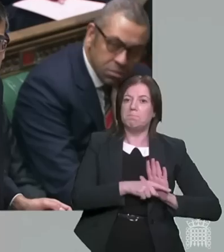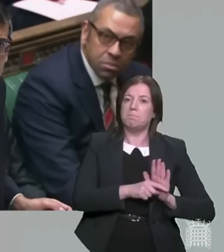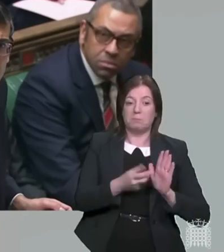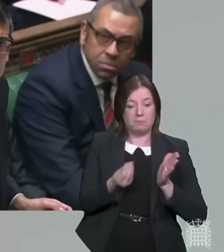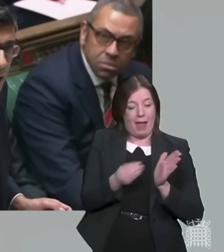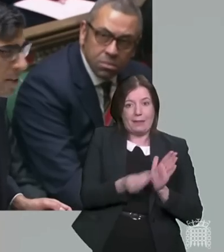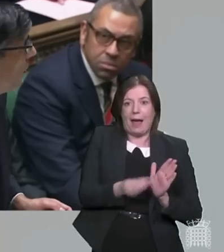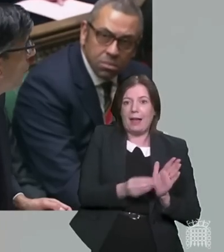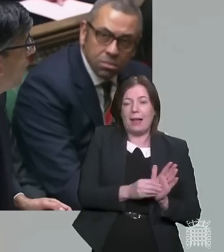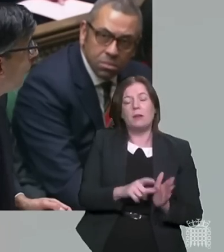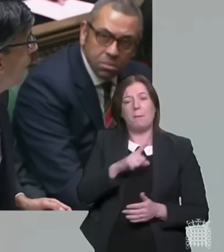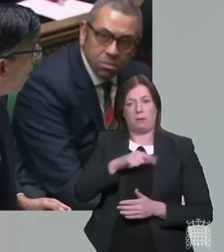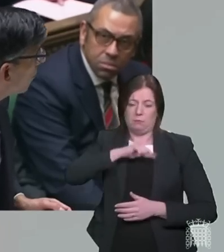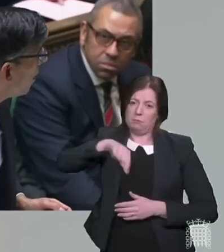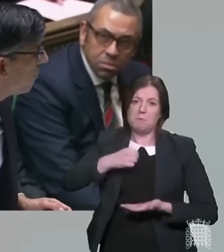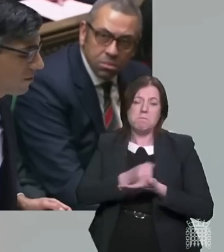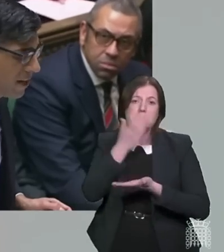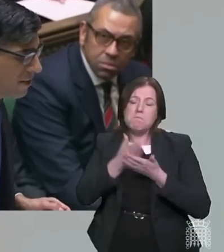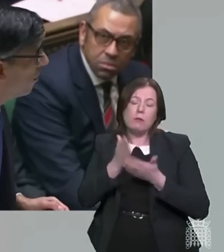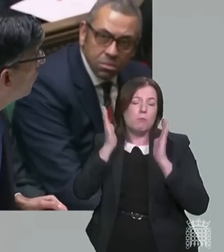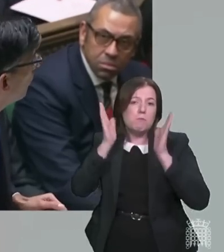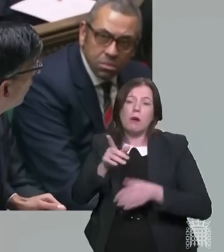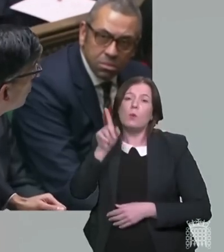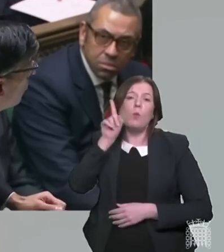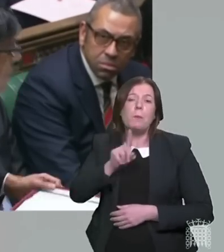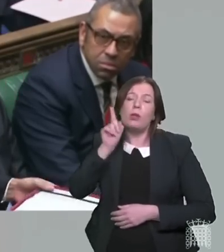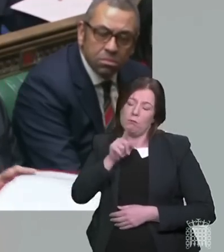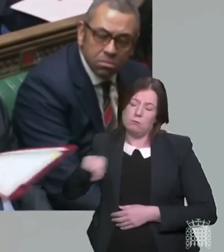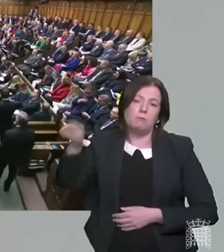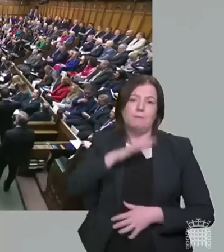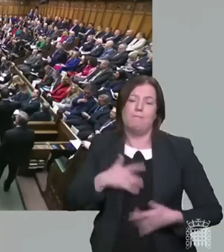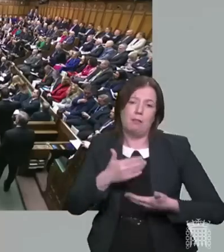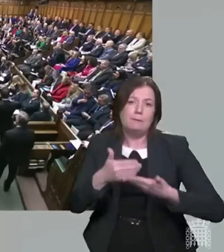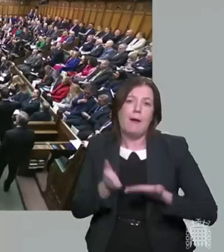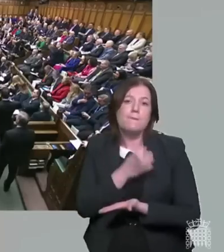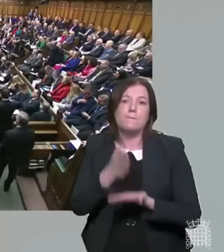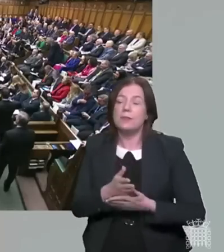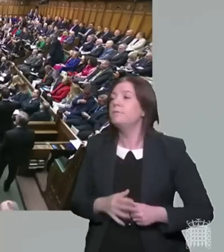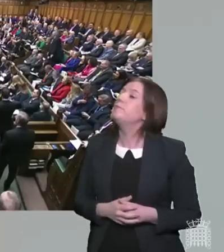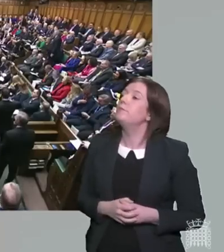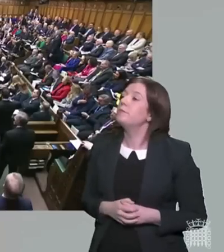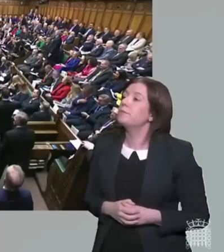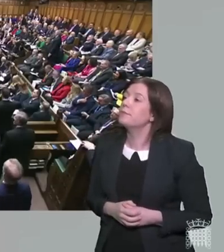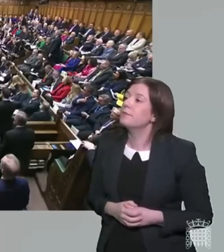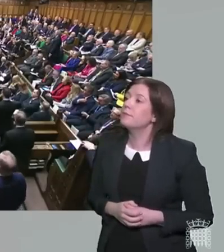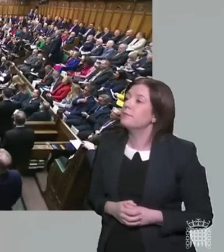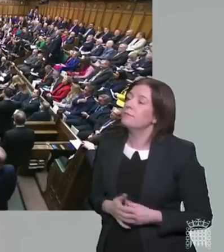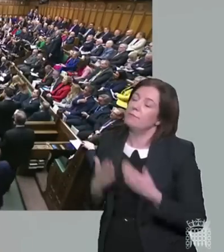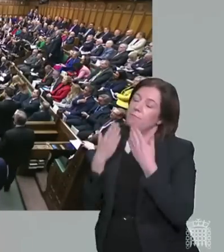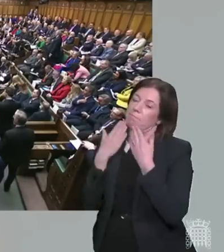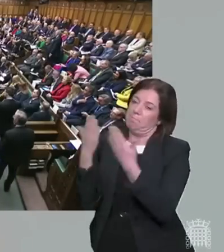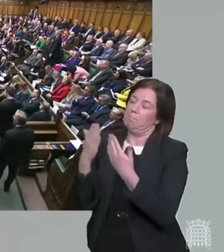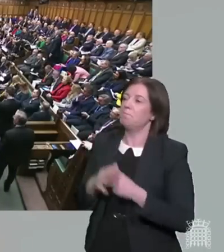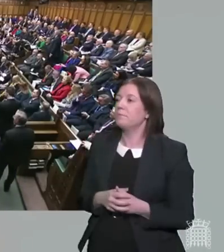ensure women and girls feel as safe as they deserve and rightly should be. Marco Longe. Thank you, Mr.